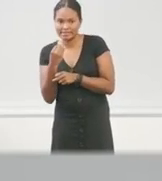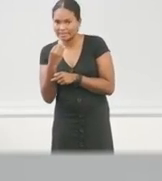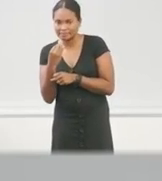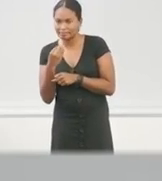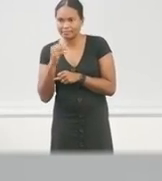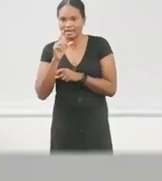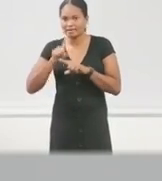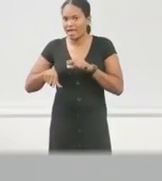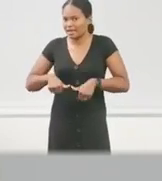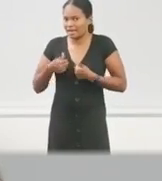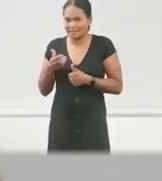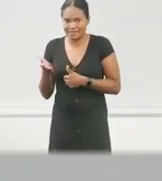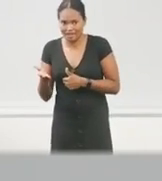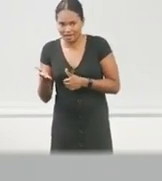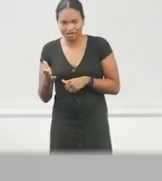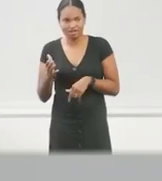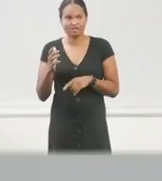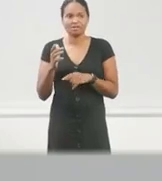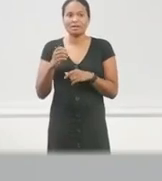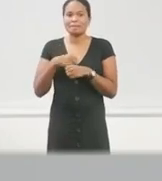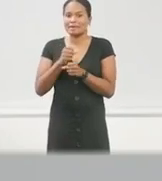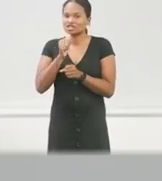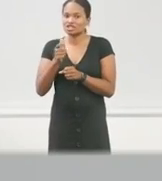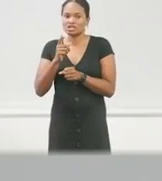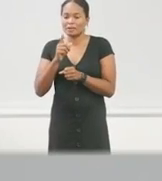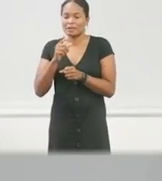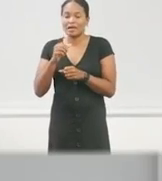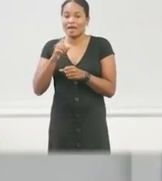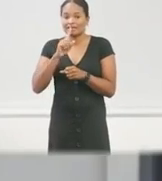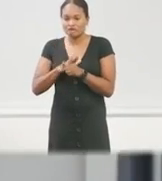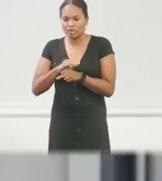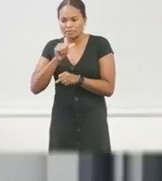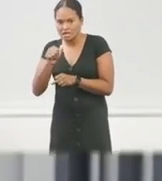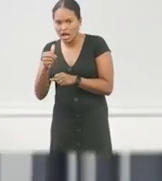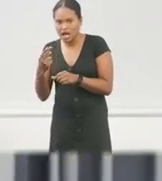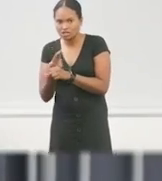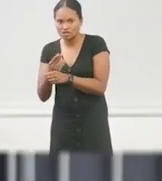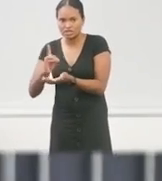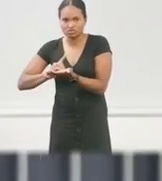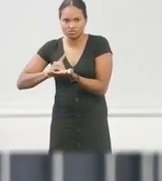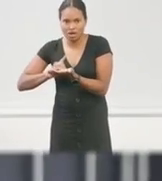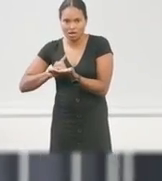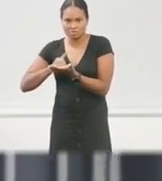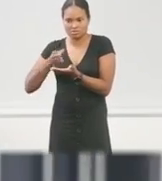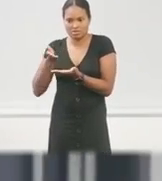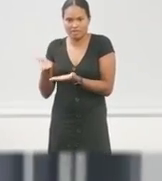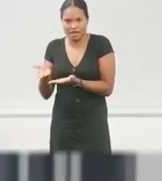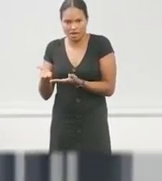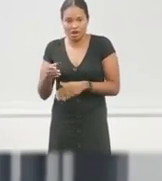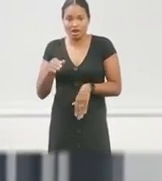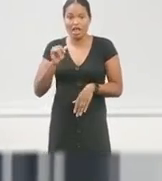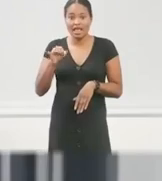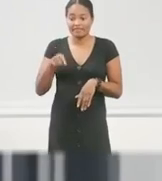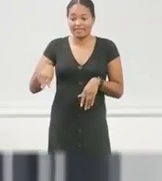They have to make sure people aren't actively using drugs on site, but they don't make them leave if they're loopy or whatever. Like